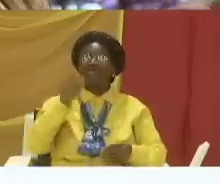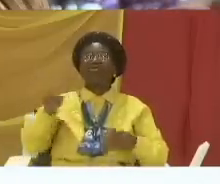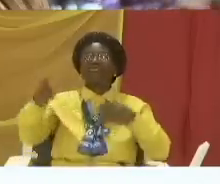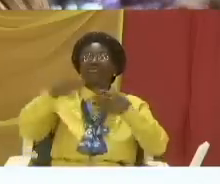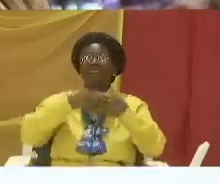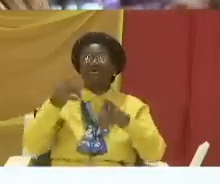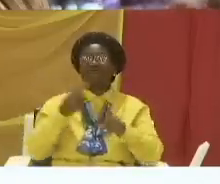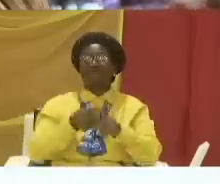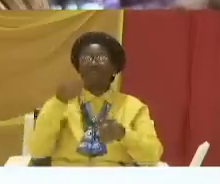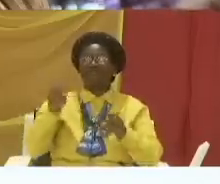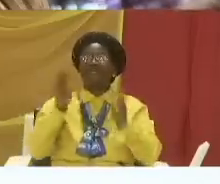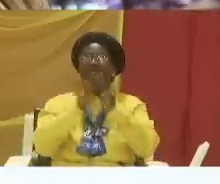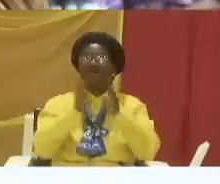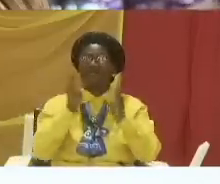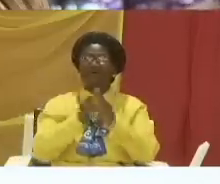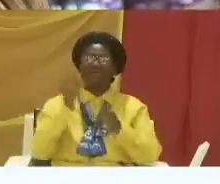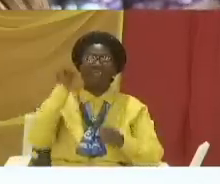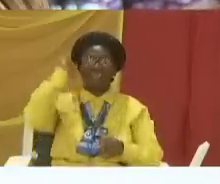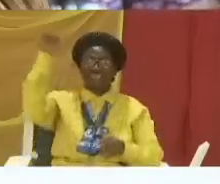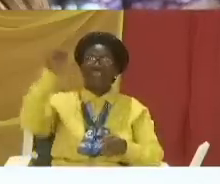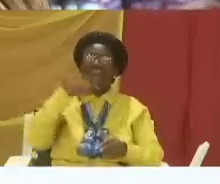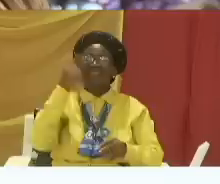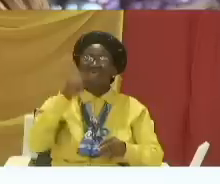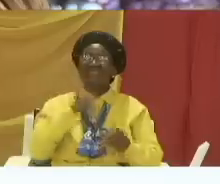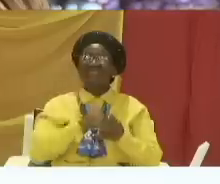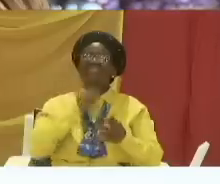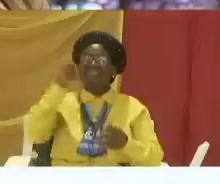She said, it is my life.